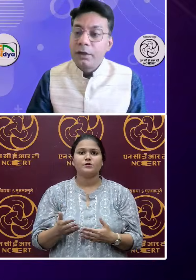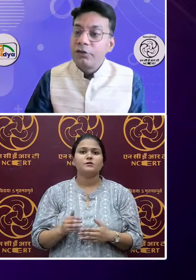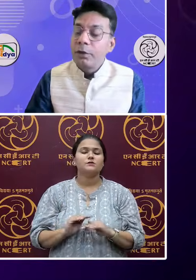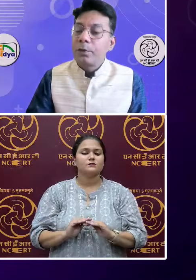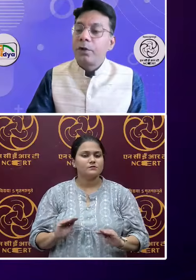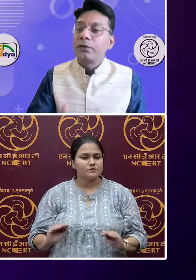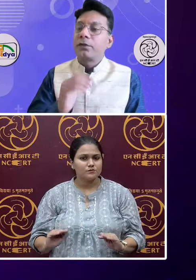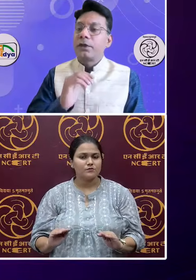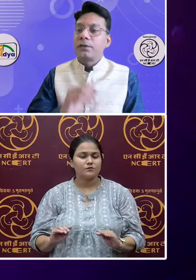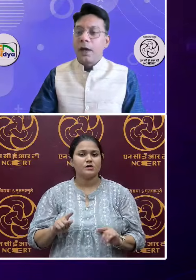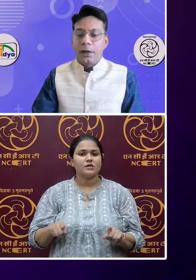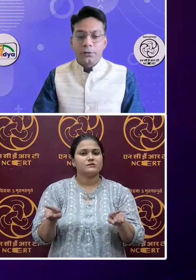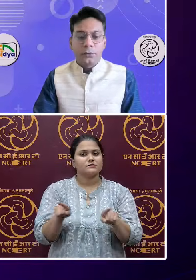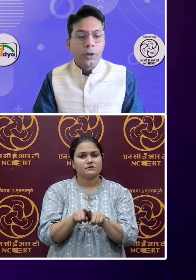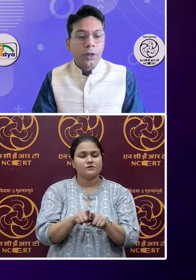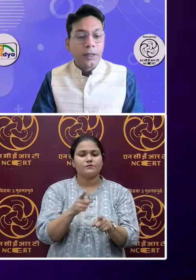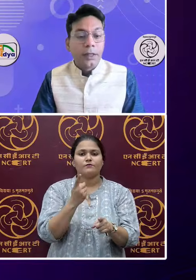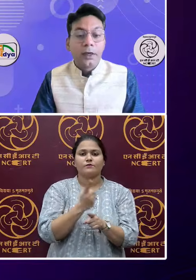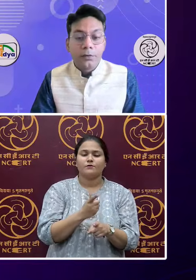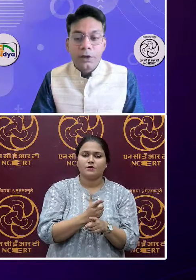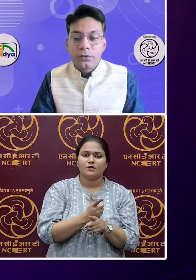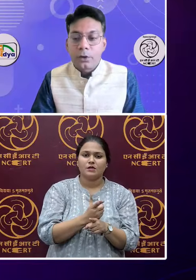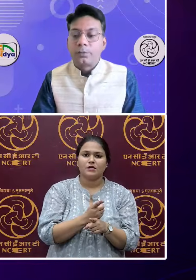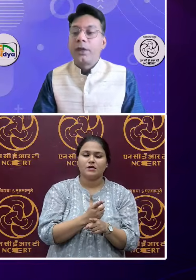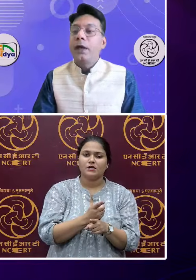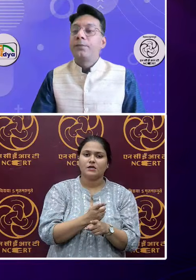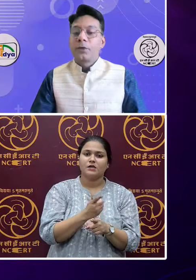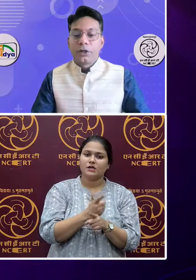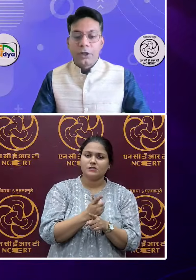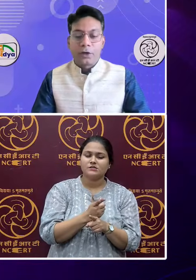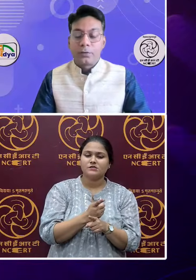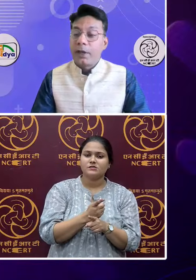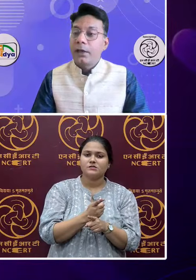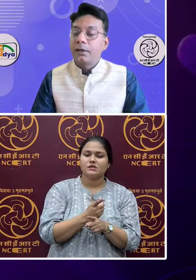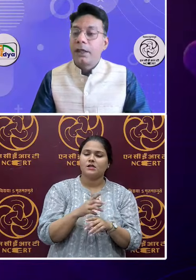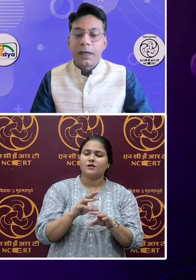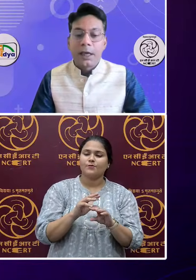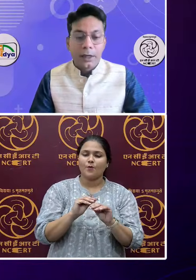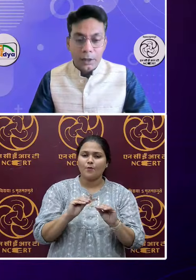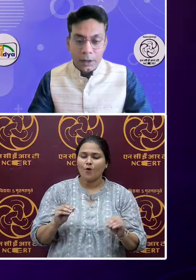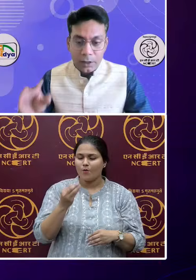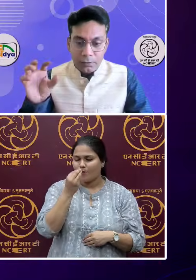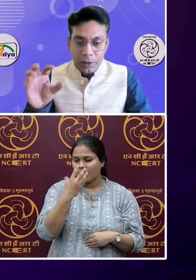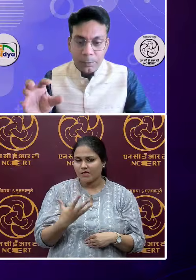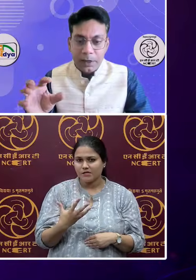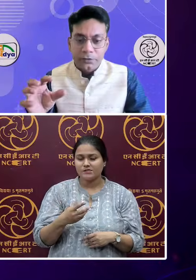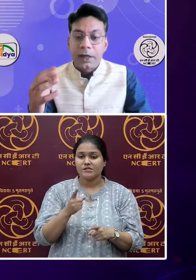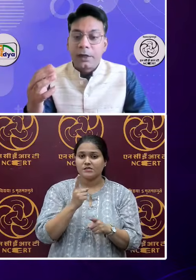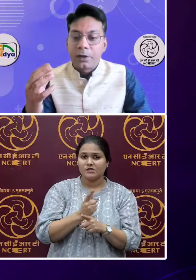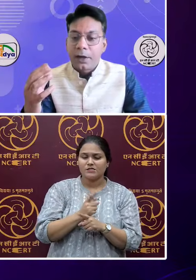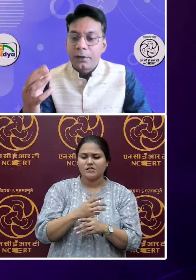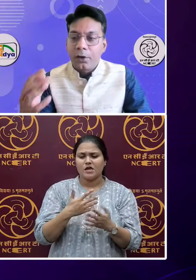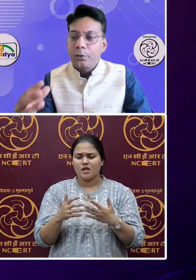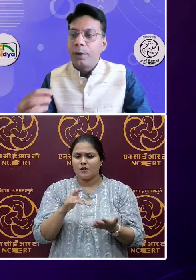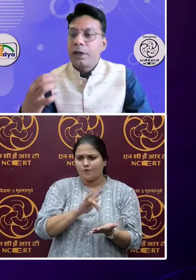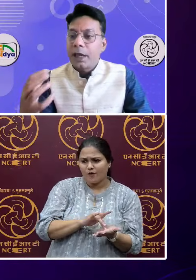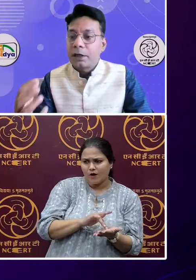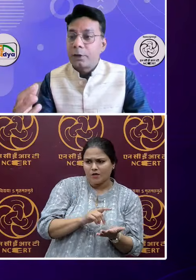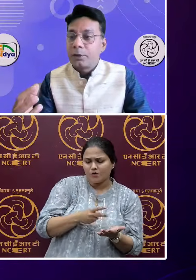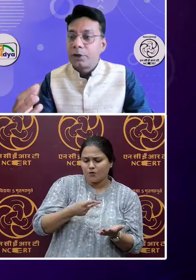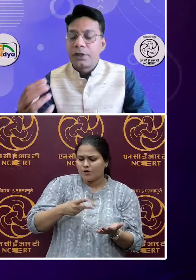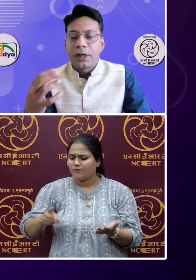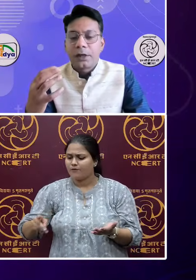the teaching process is also in the convenience of the teacher, where they can in a one place they can track lot